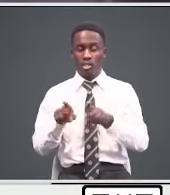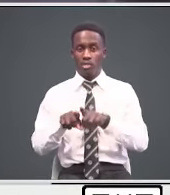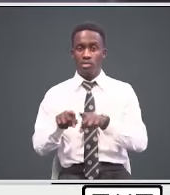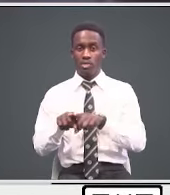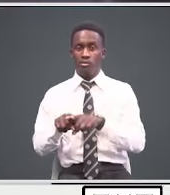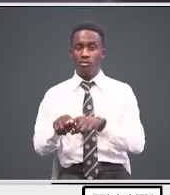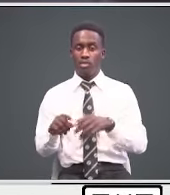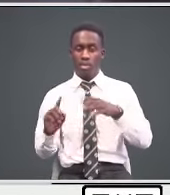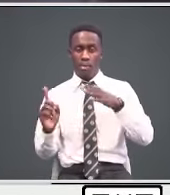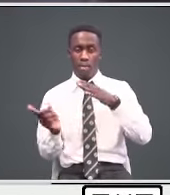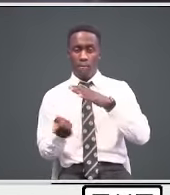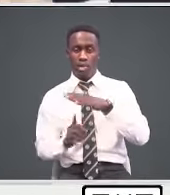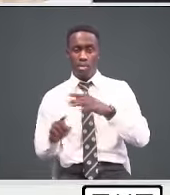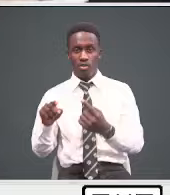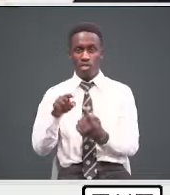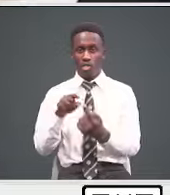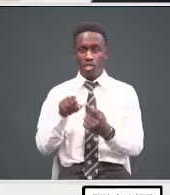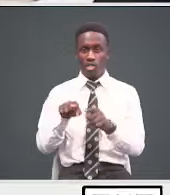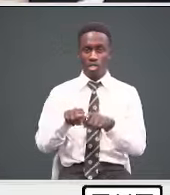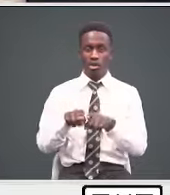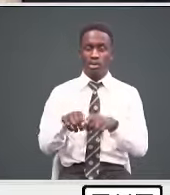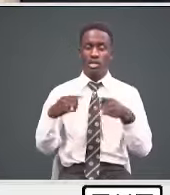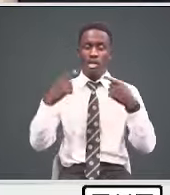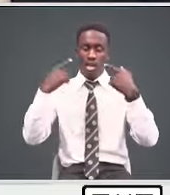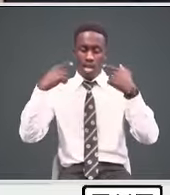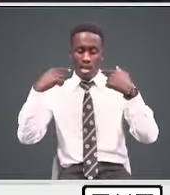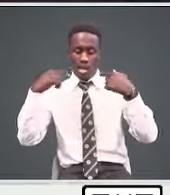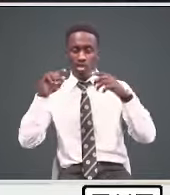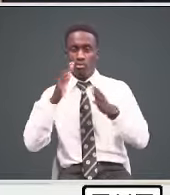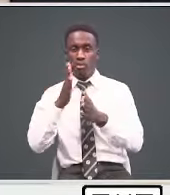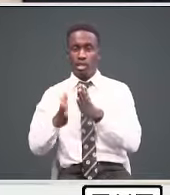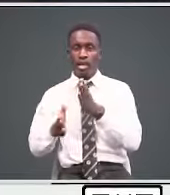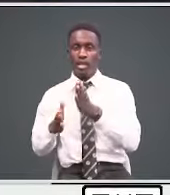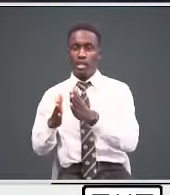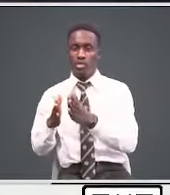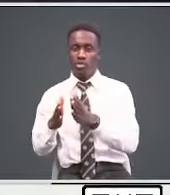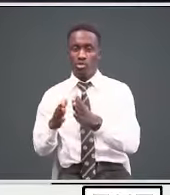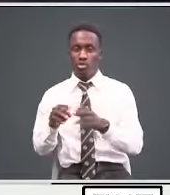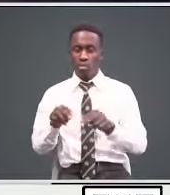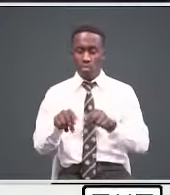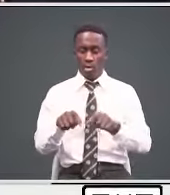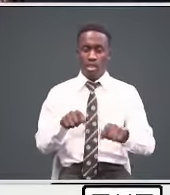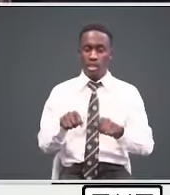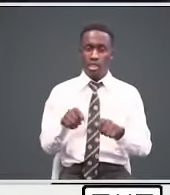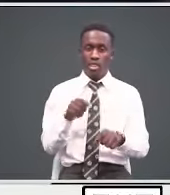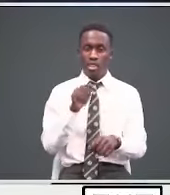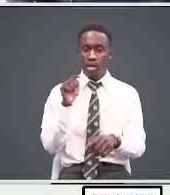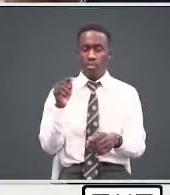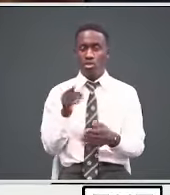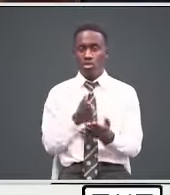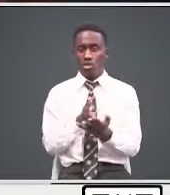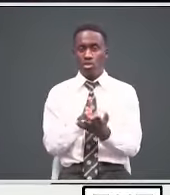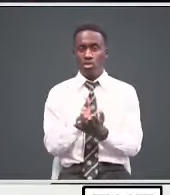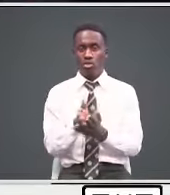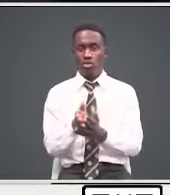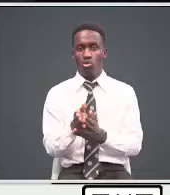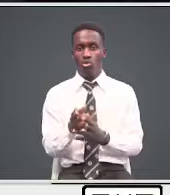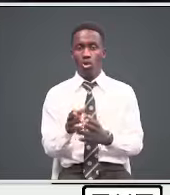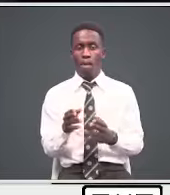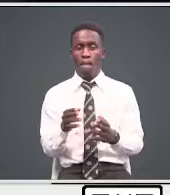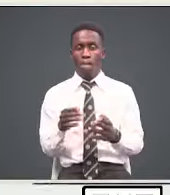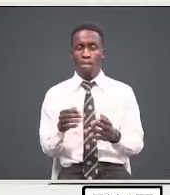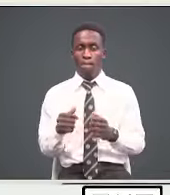Cooperatives Weekly for Paranya has announced plans to strengthen SACO's regulatory framework through a cooperatives bill and amendments to